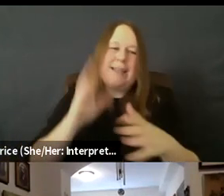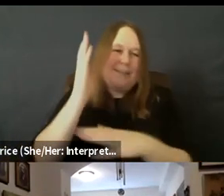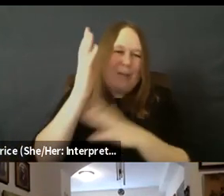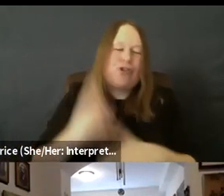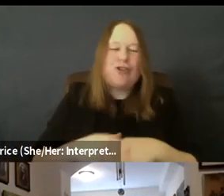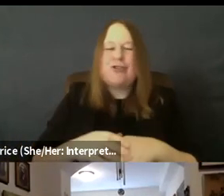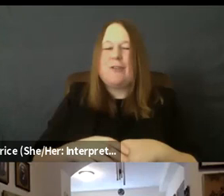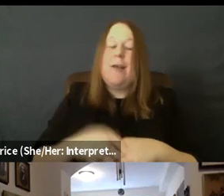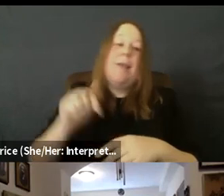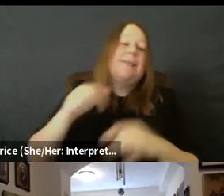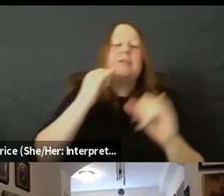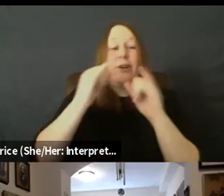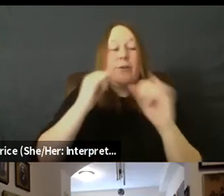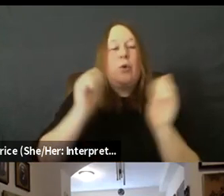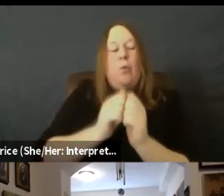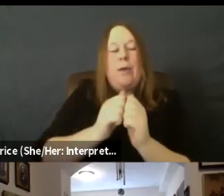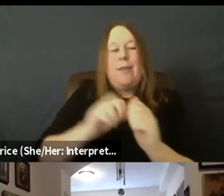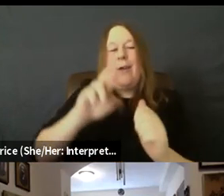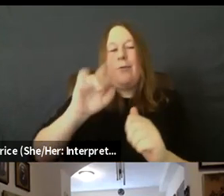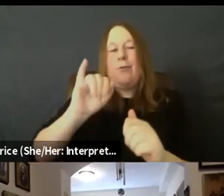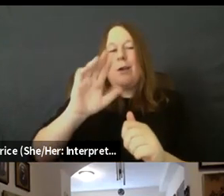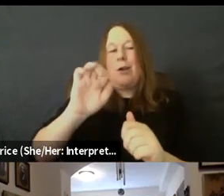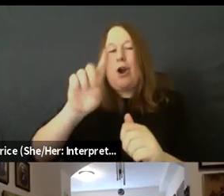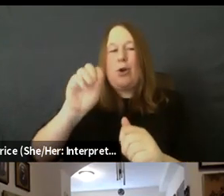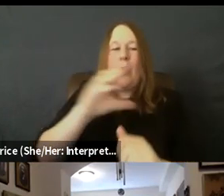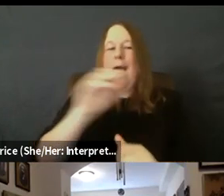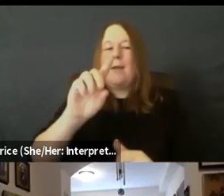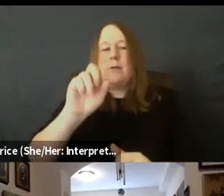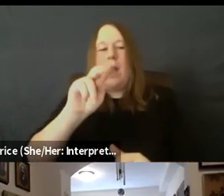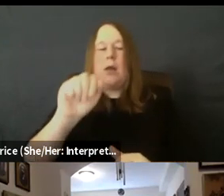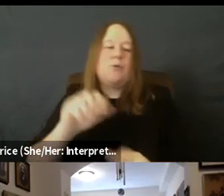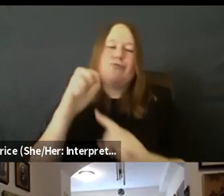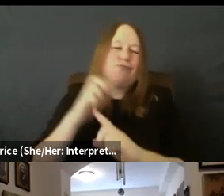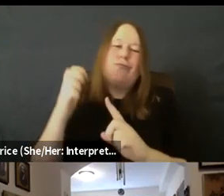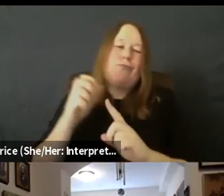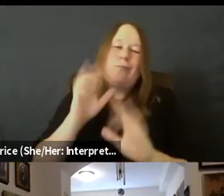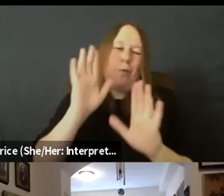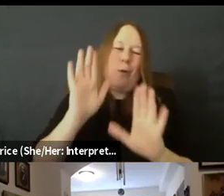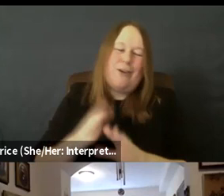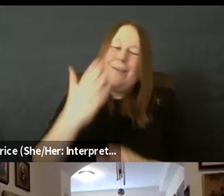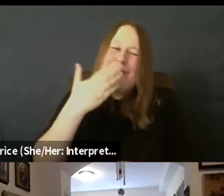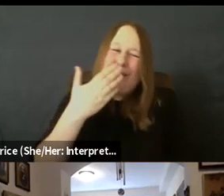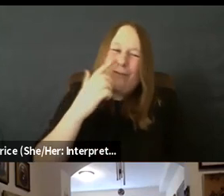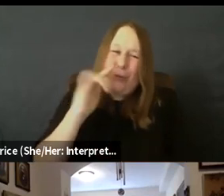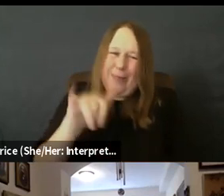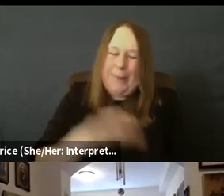the interview with Ricardo and Donna was really wonderful. Thank you for doing that.